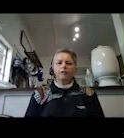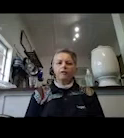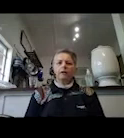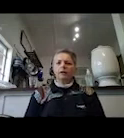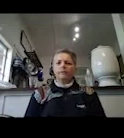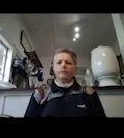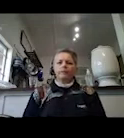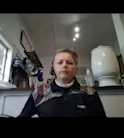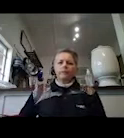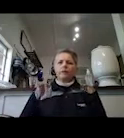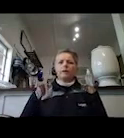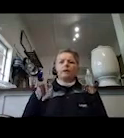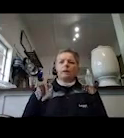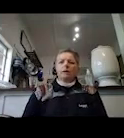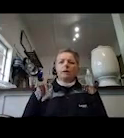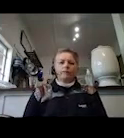life.